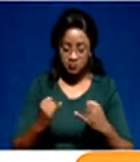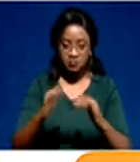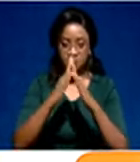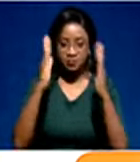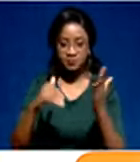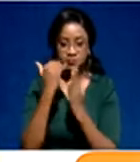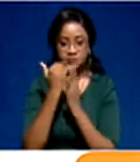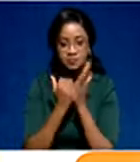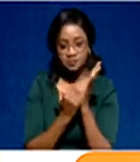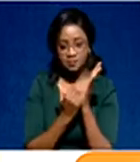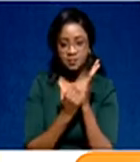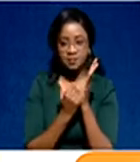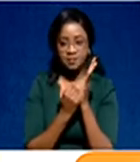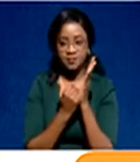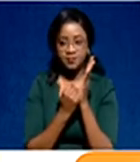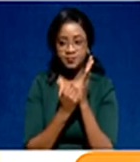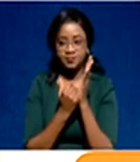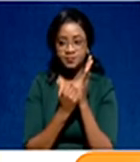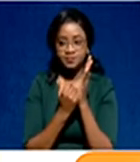program.